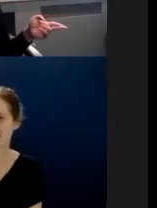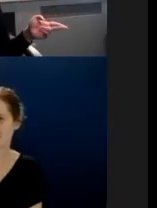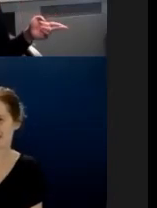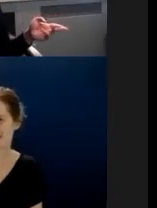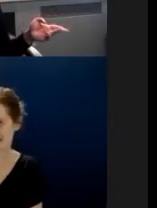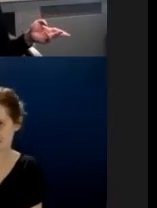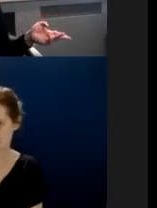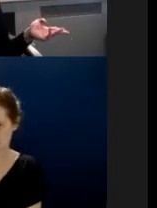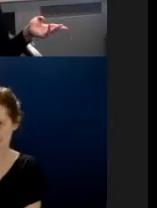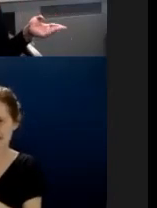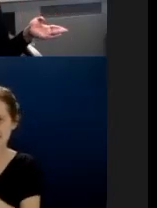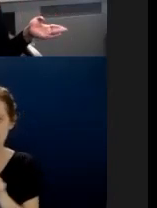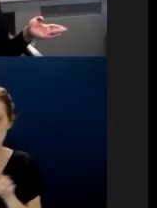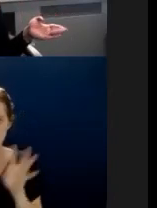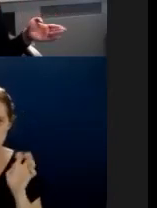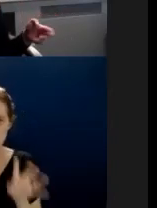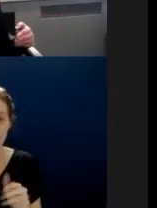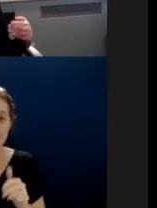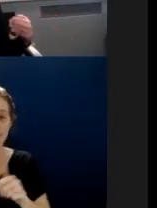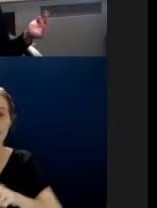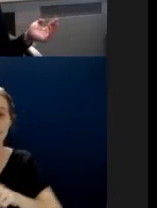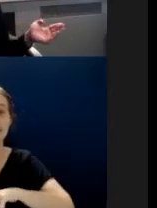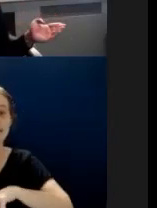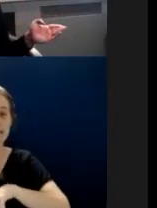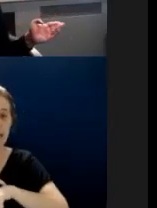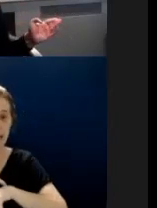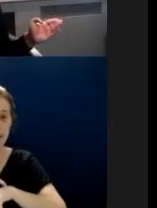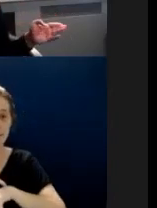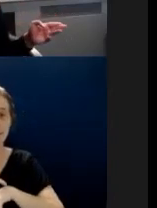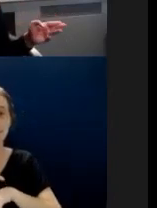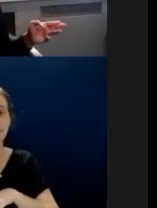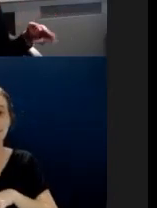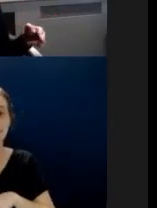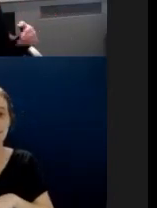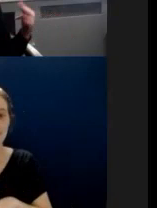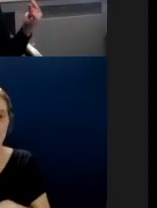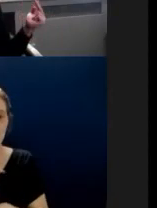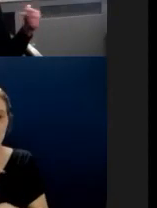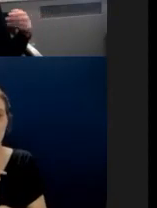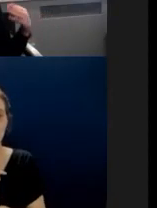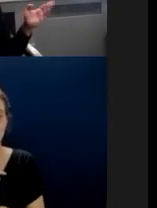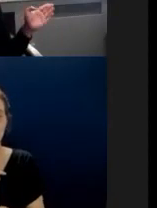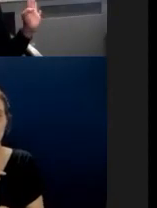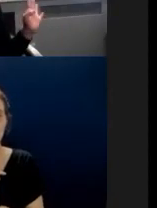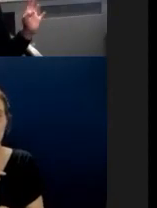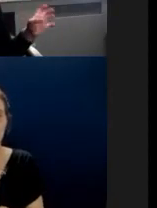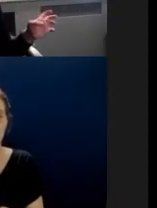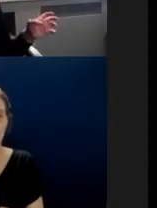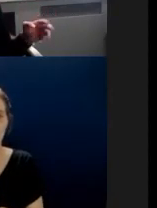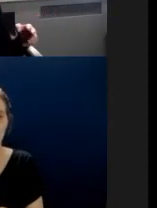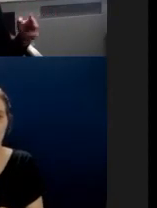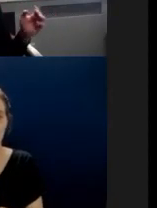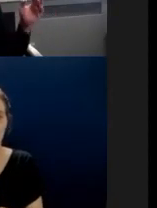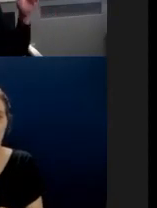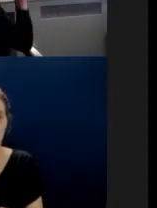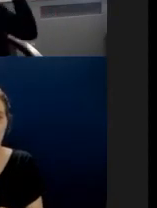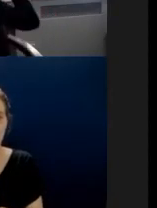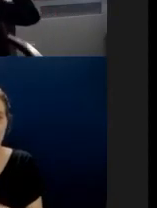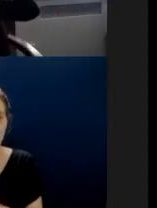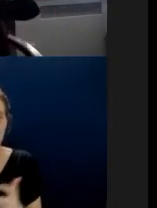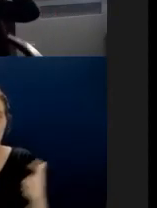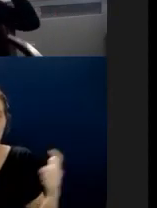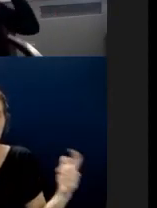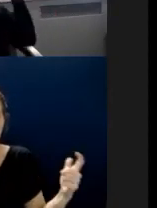to do similar surveys. This is the first year that we will that we will be in any large